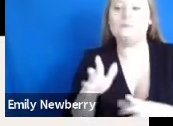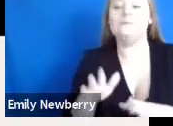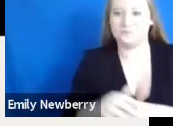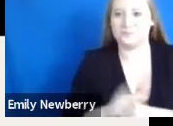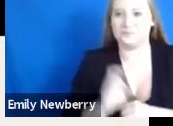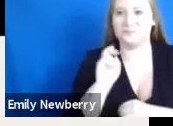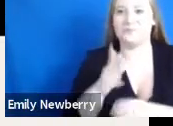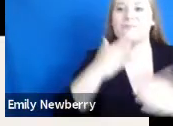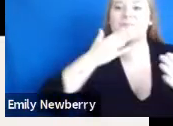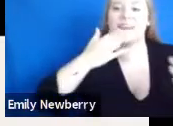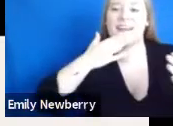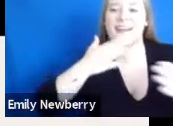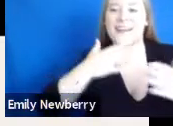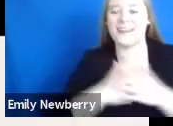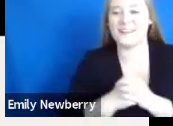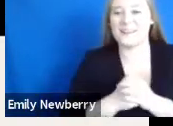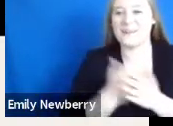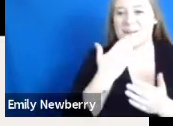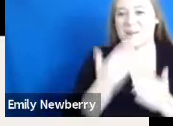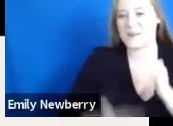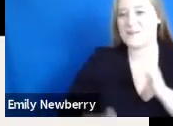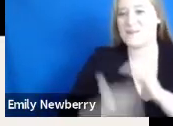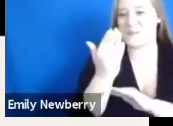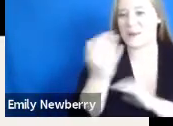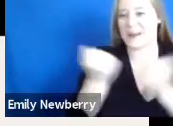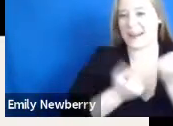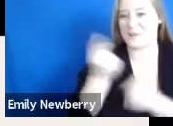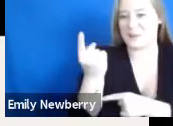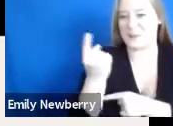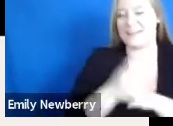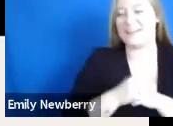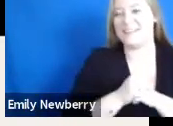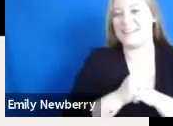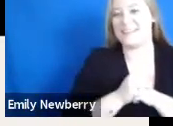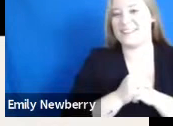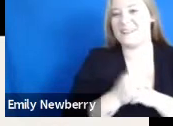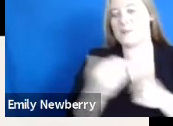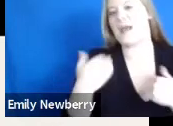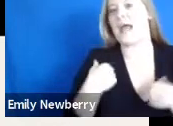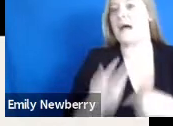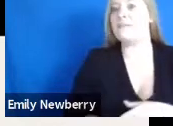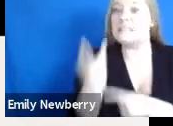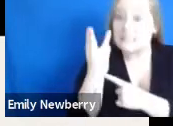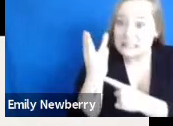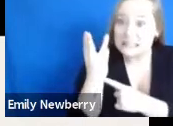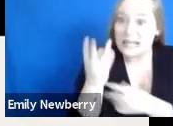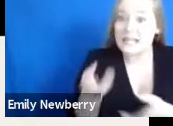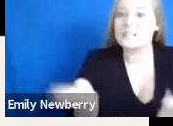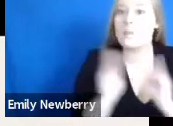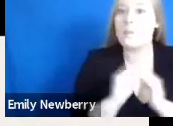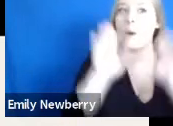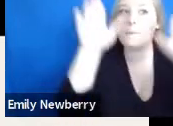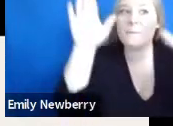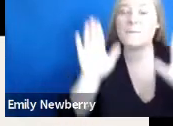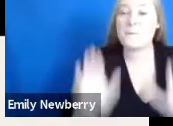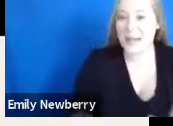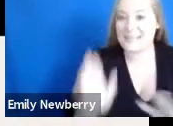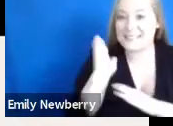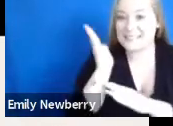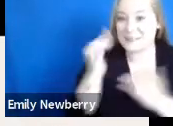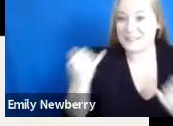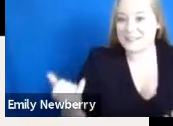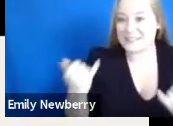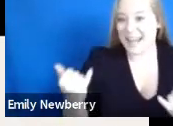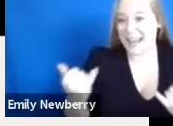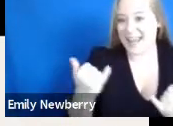Thank you, Mark, and good morning, ladies and gentlemen. We have 6 more really terrific speakers lined up